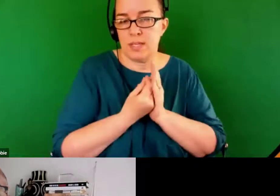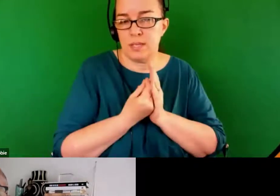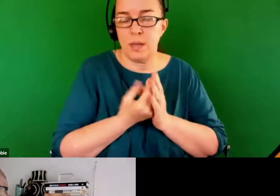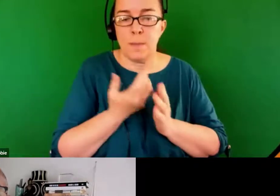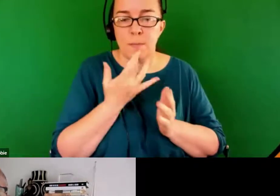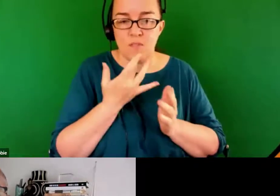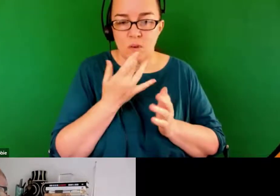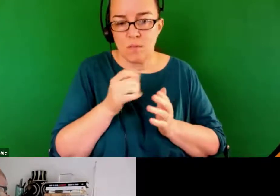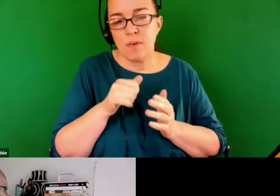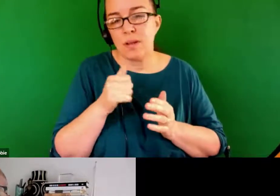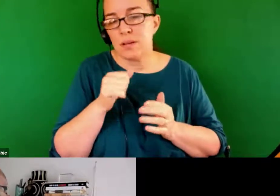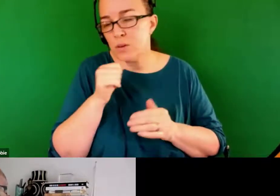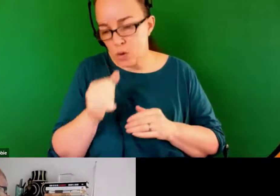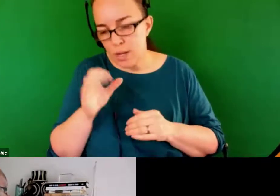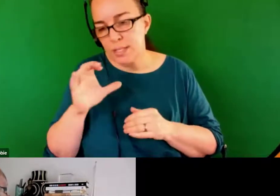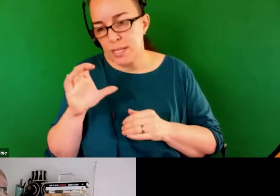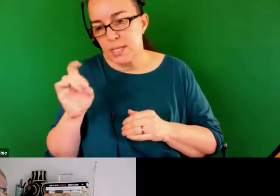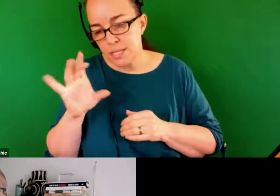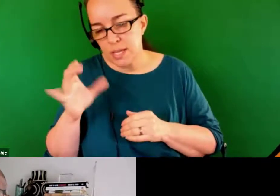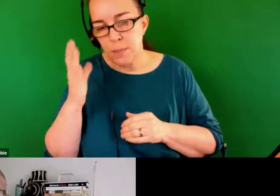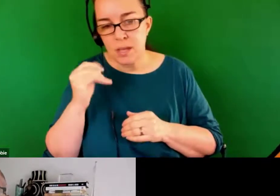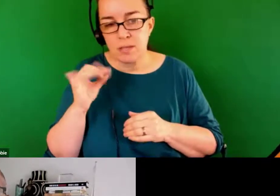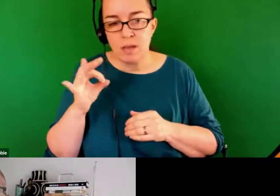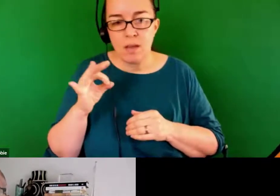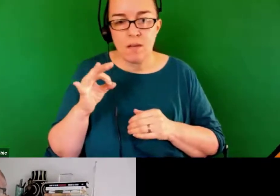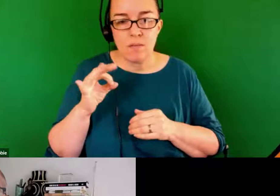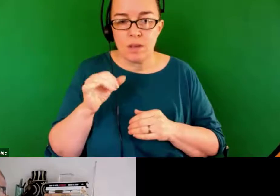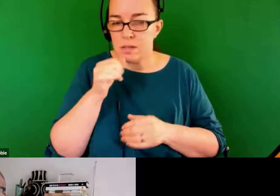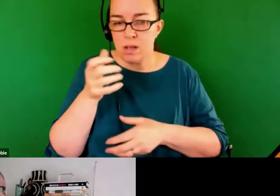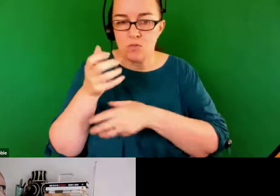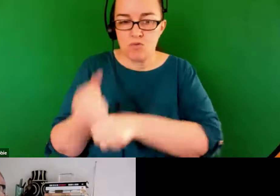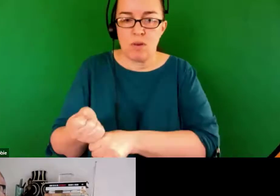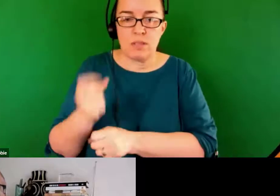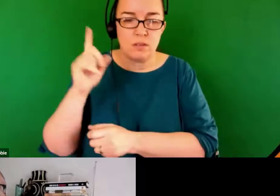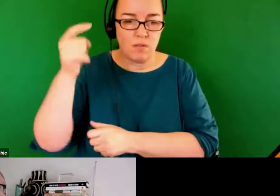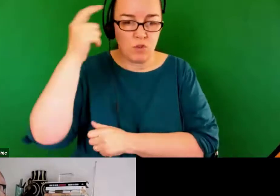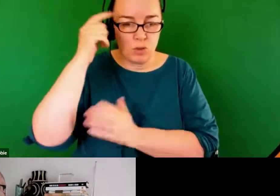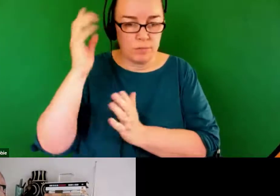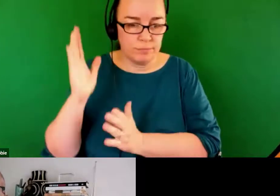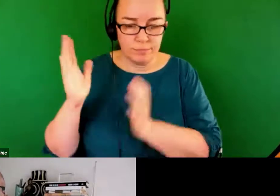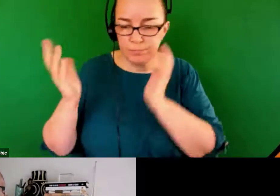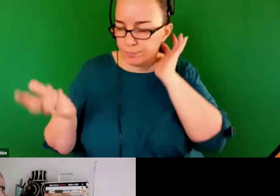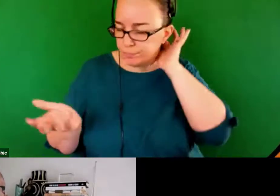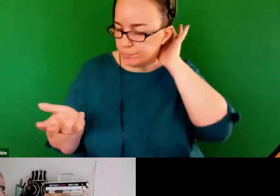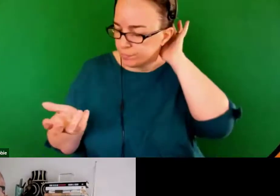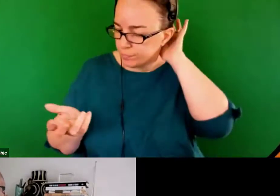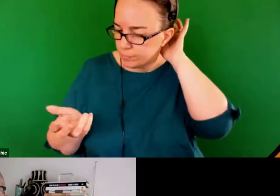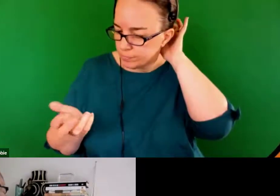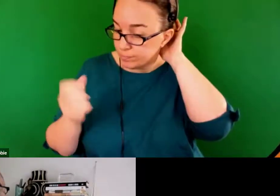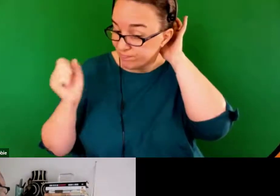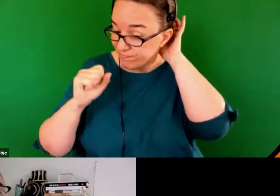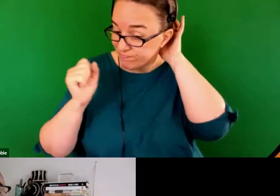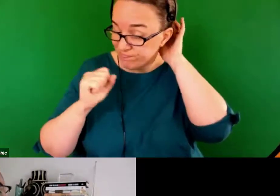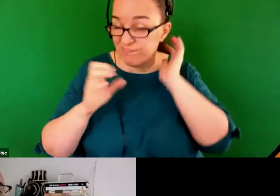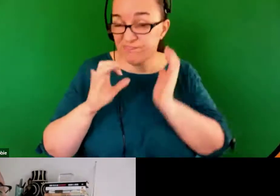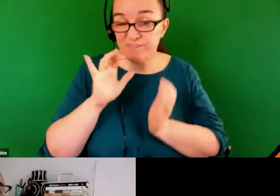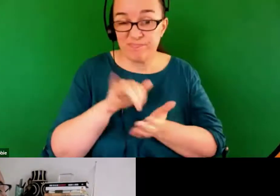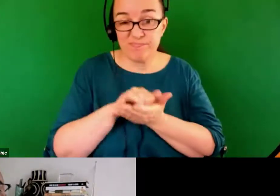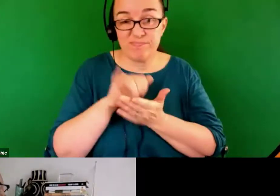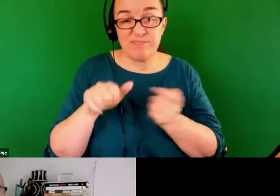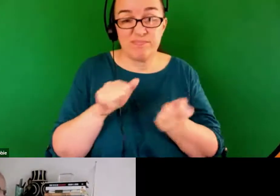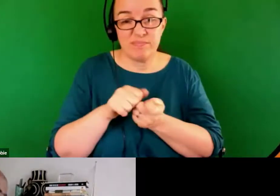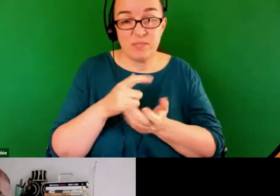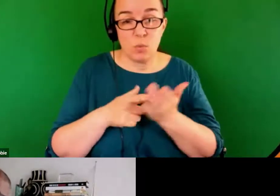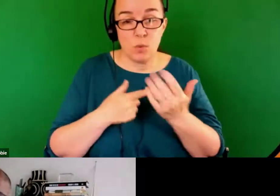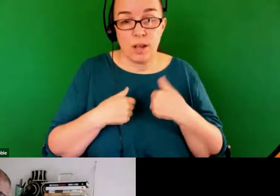preferably other than the CDC because of mistrust with governing bodies? You know, that is exactly what I have